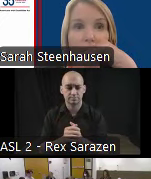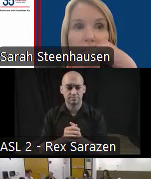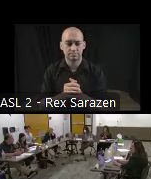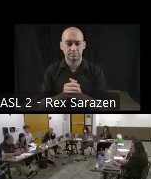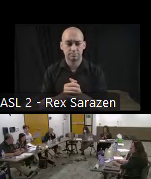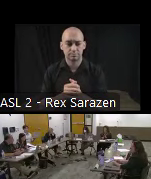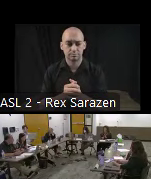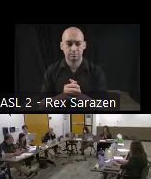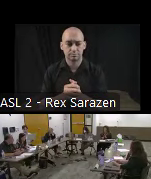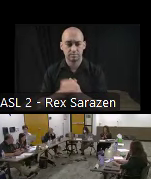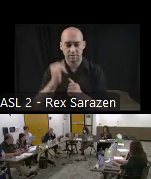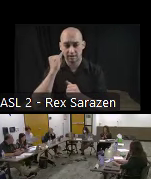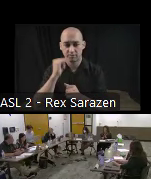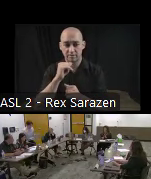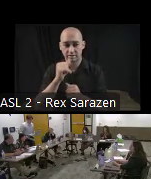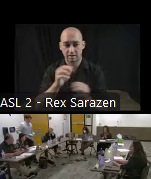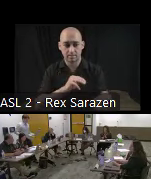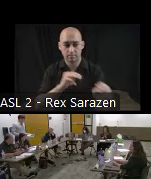If not, we'll move on to public comment.